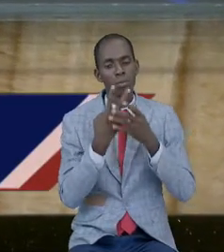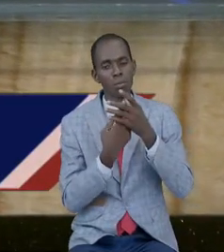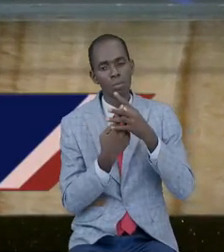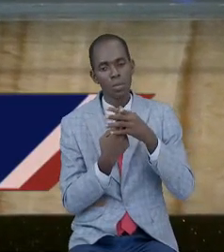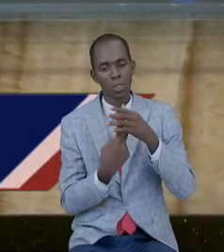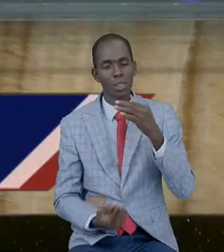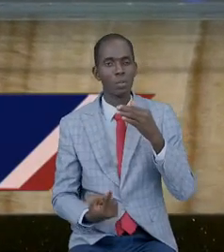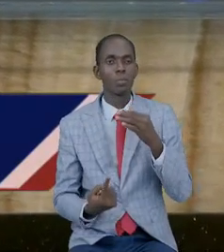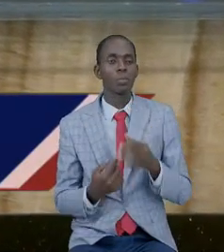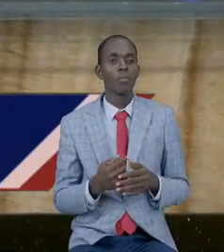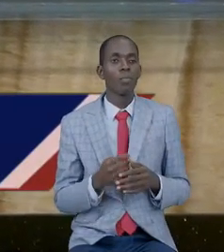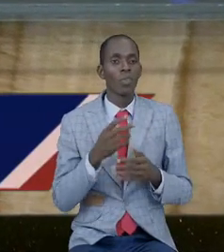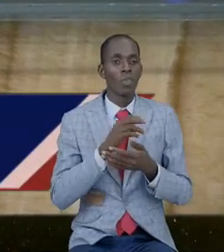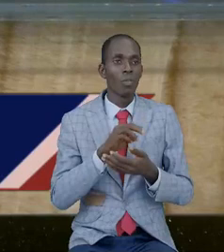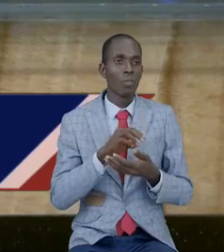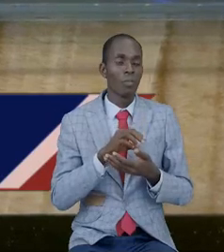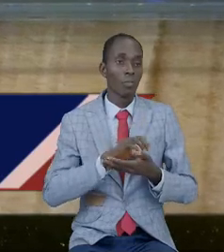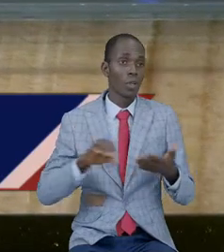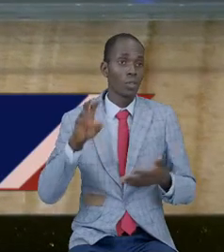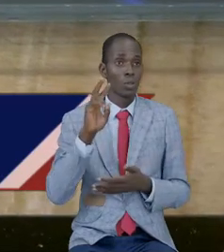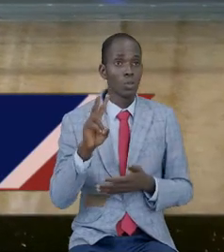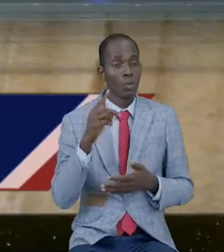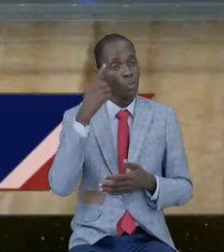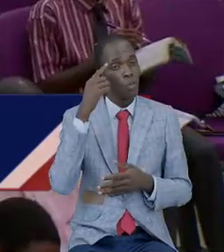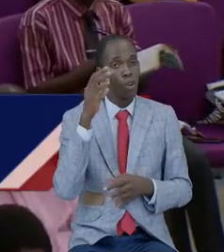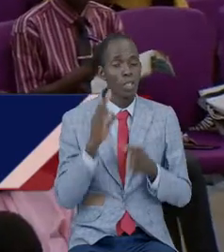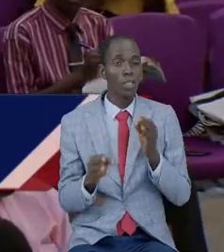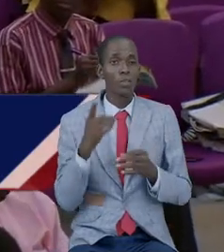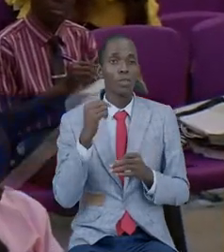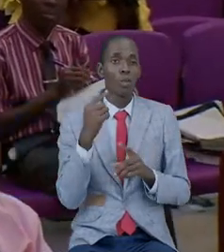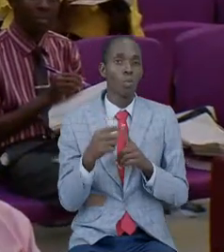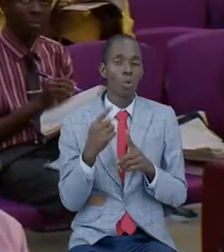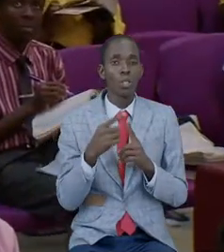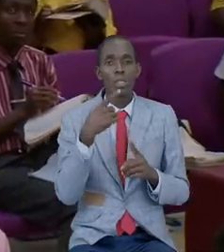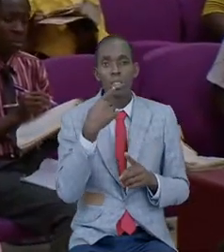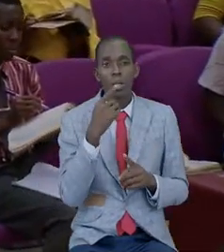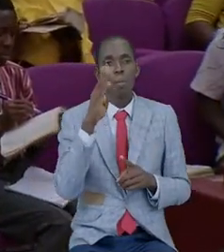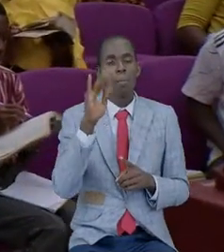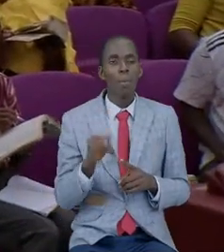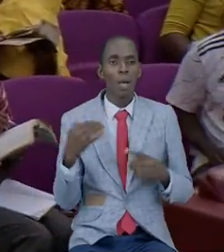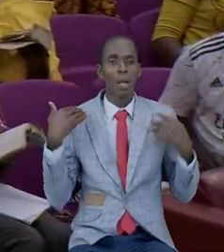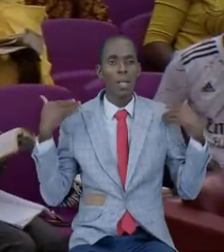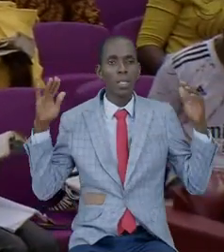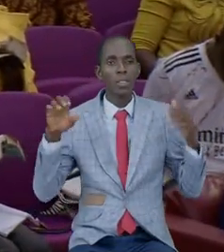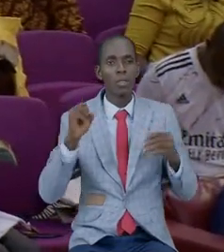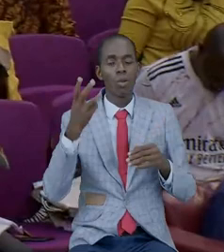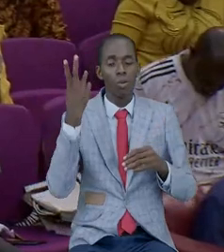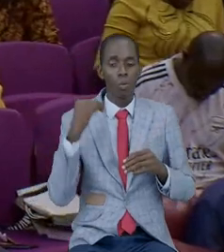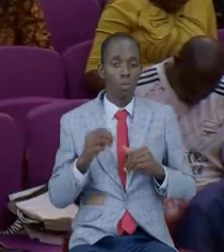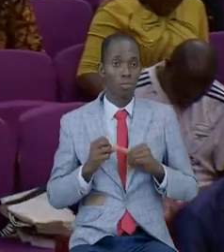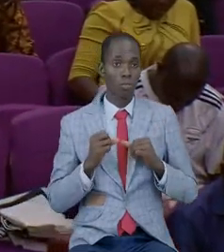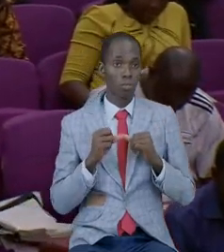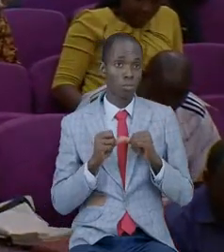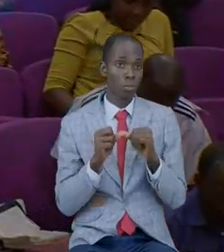was true for if the word spoken by angels was steadfast